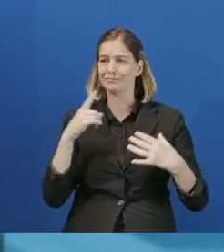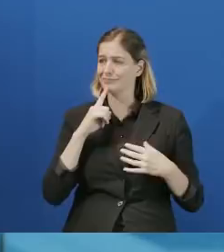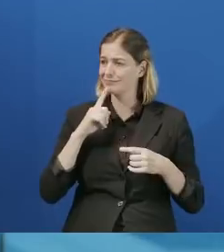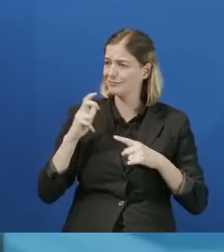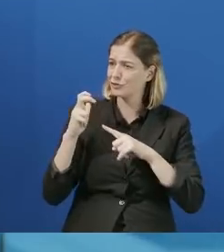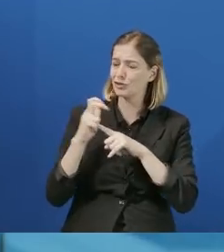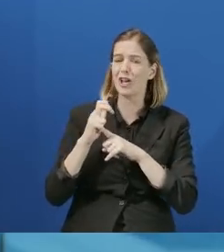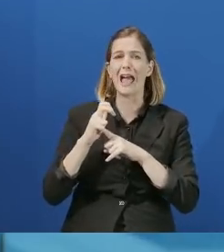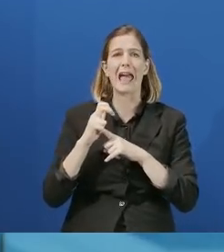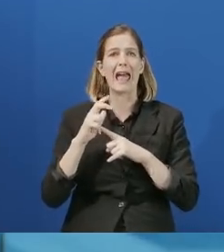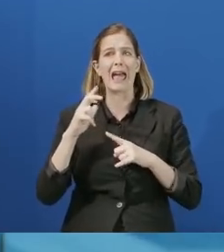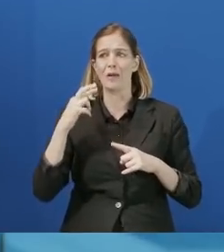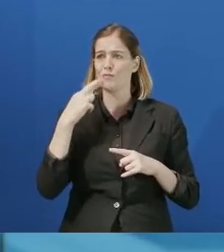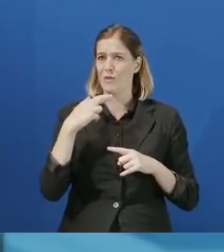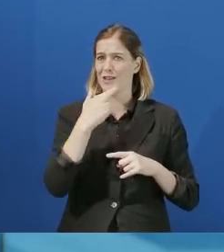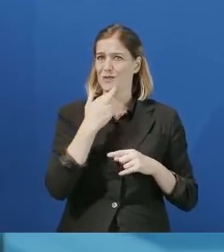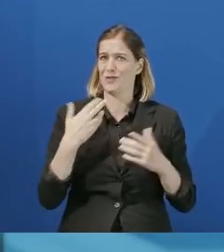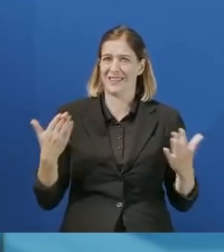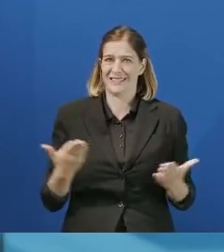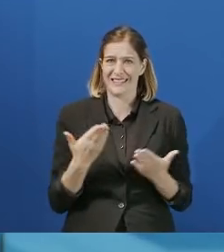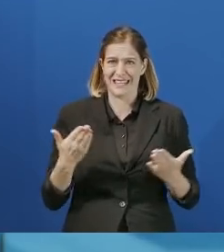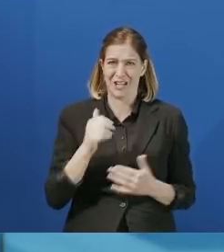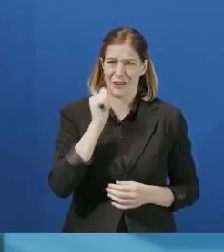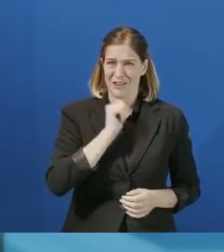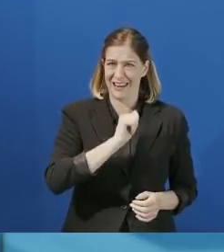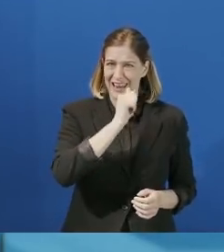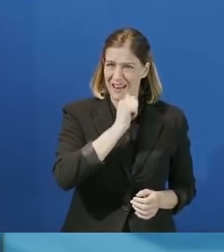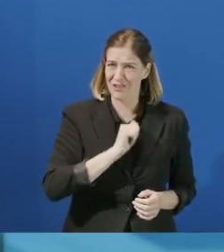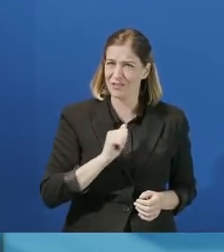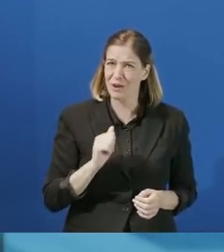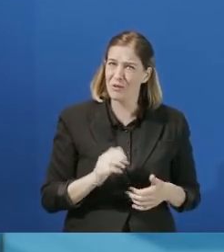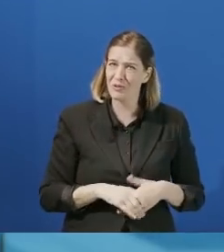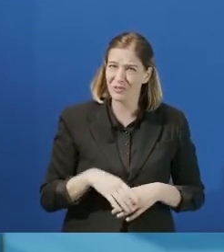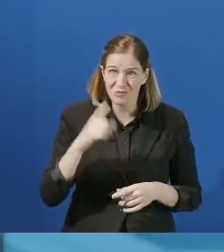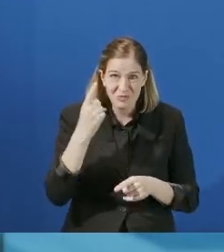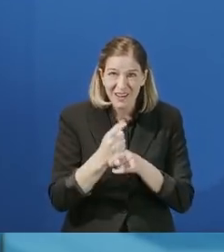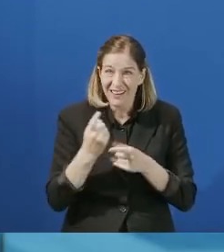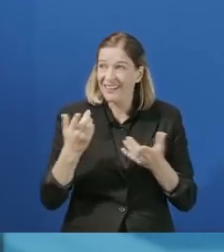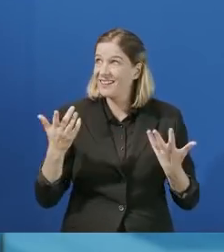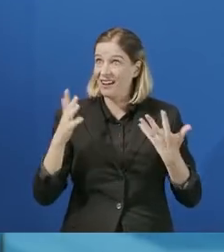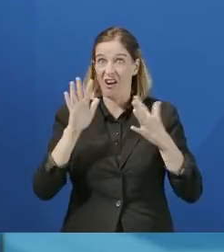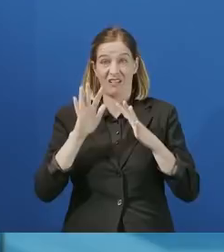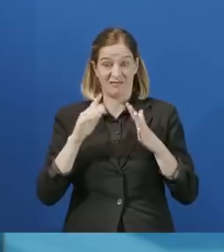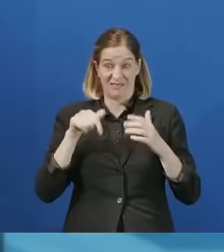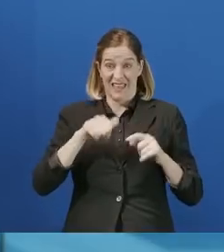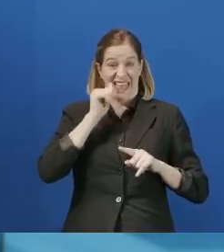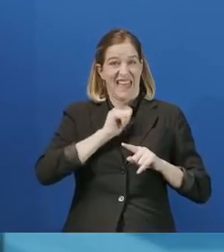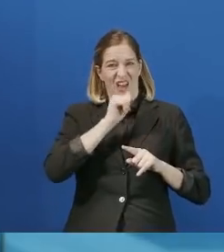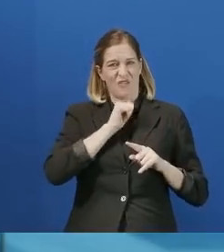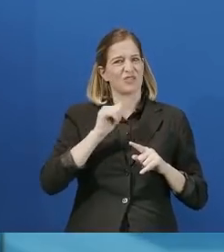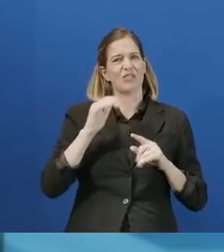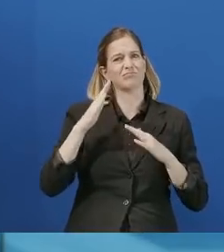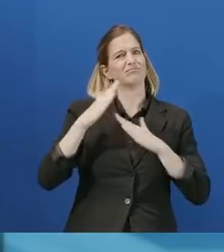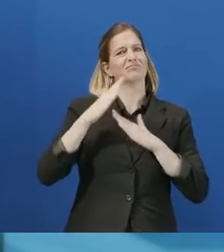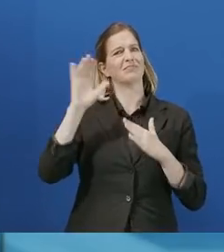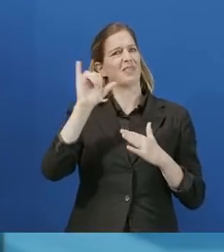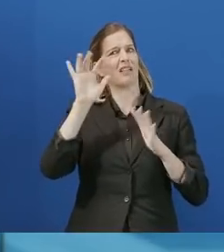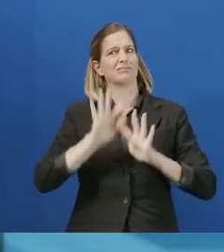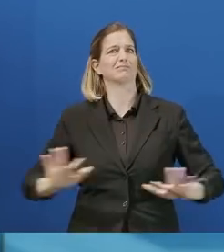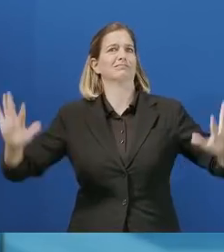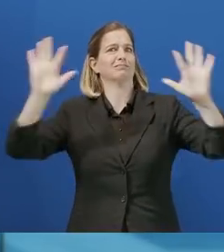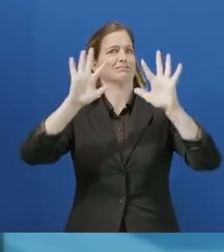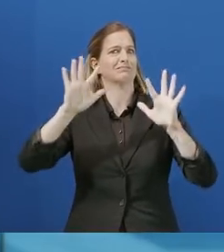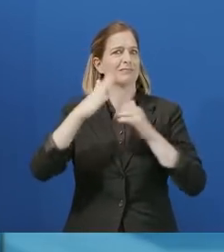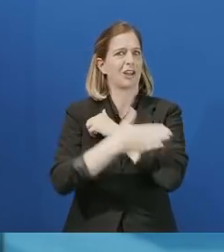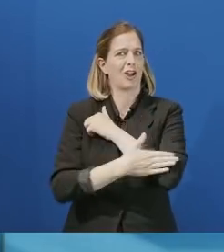the last 10 or 15 years, it's as good as anywhere in the country or the world. They are putting together some